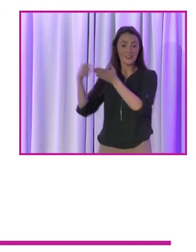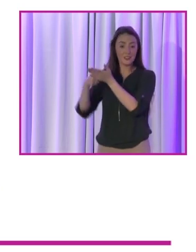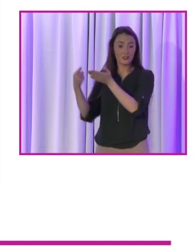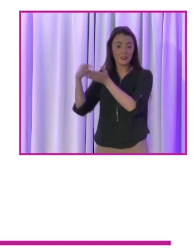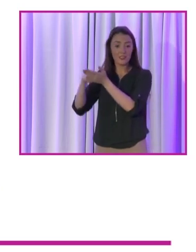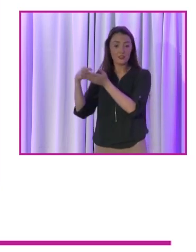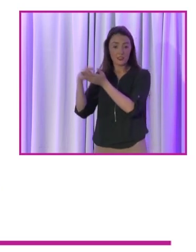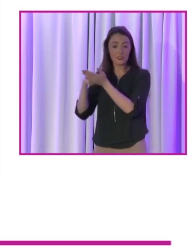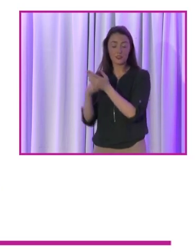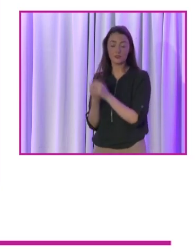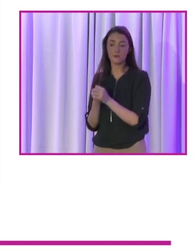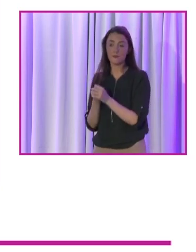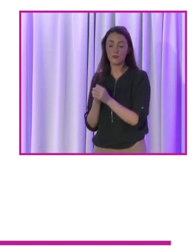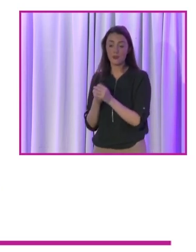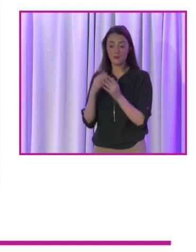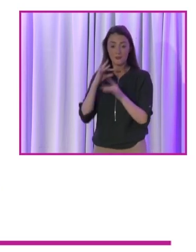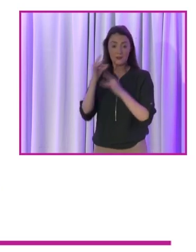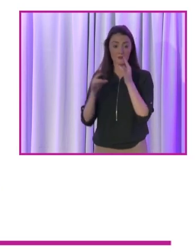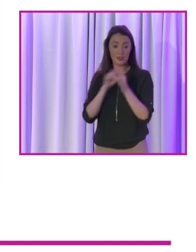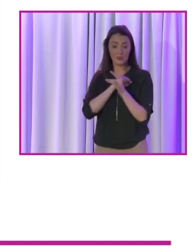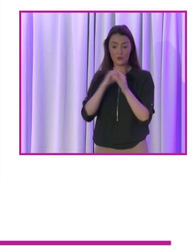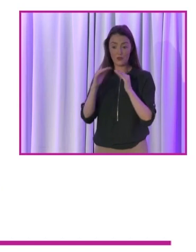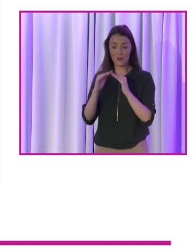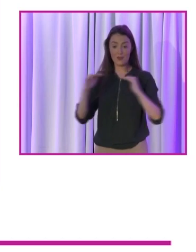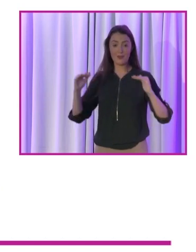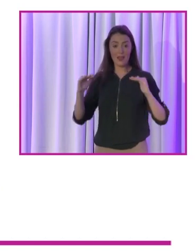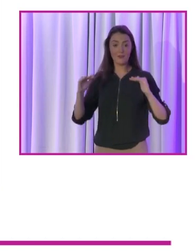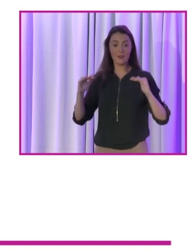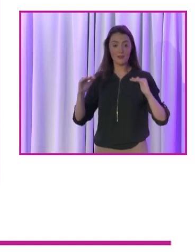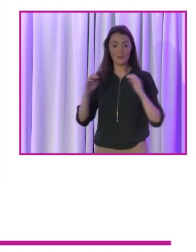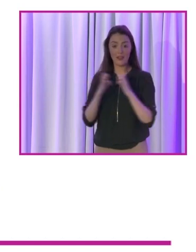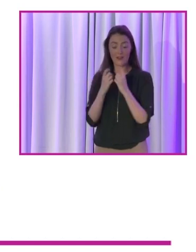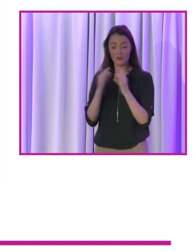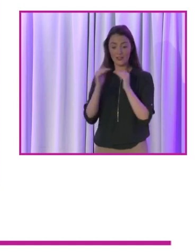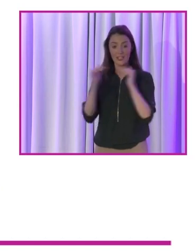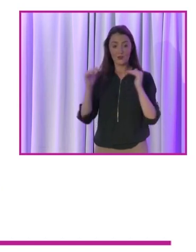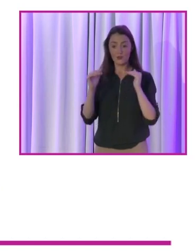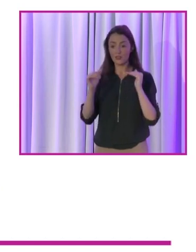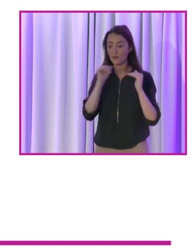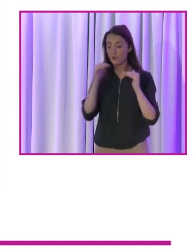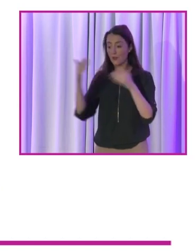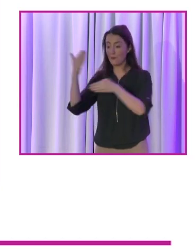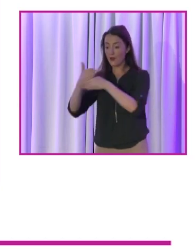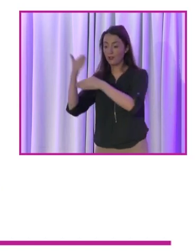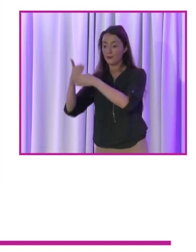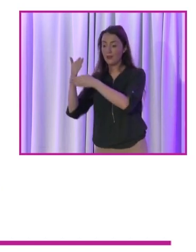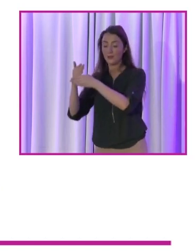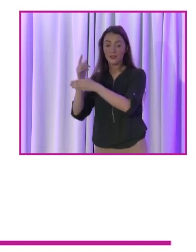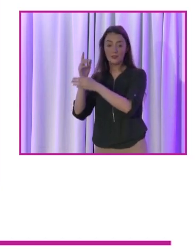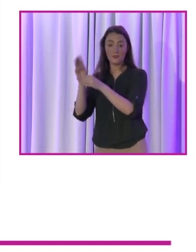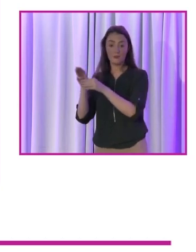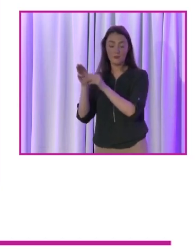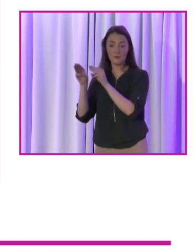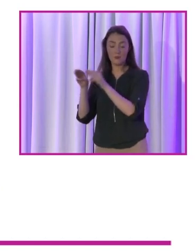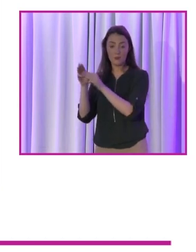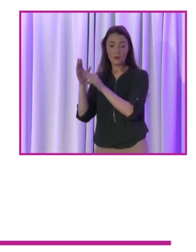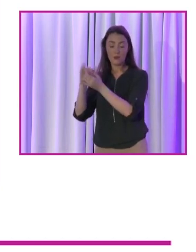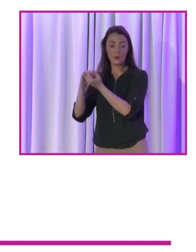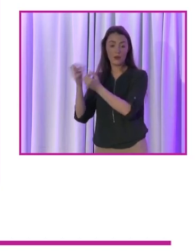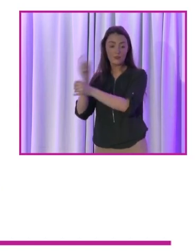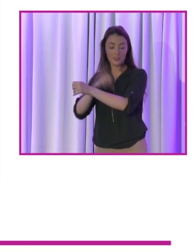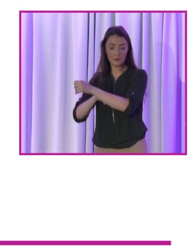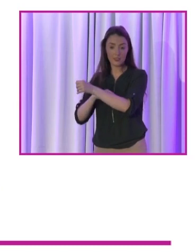levelling the playing field so that disabled people can fight elections with less barriers. The fund can pay for reasonable